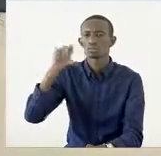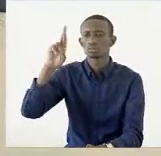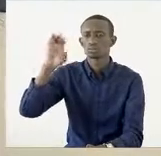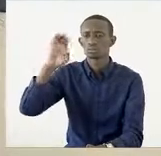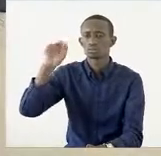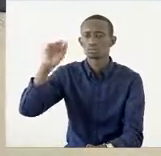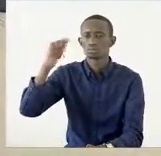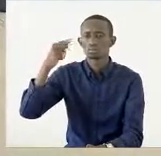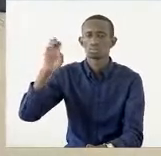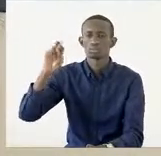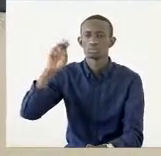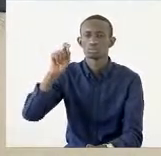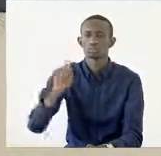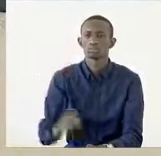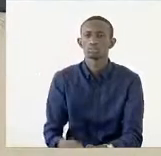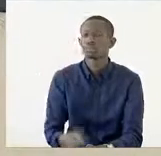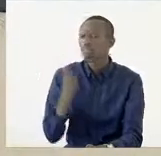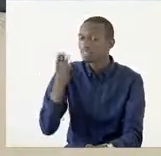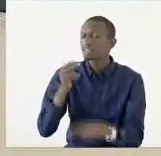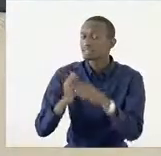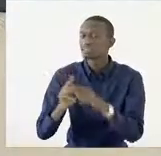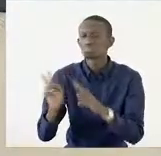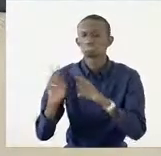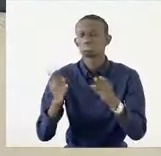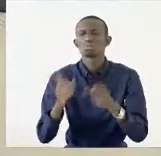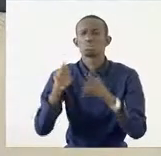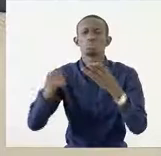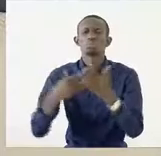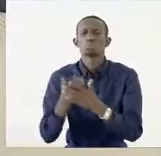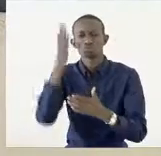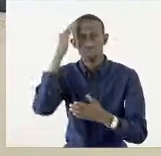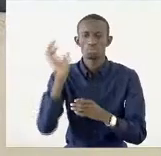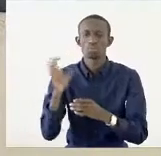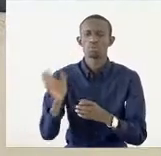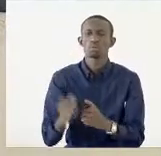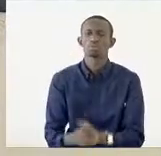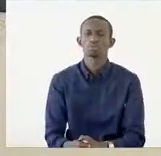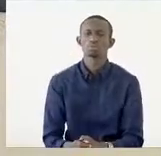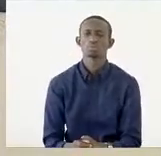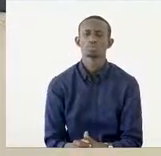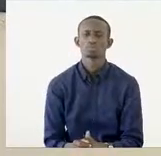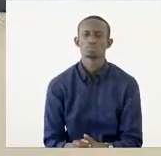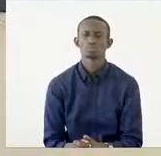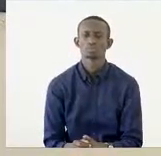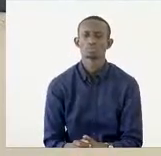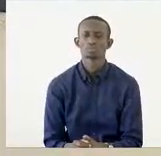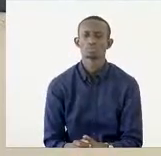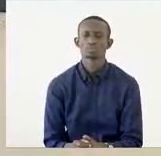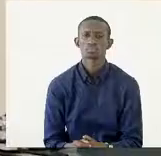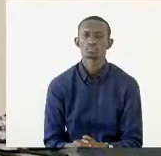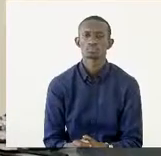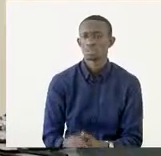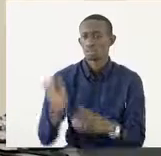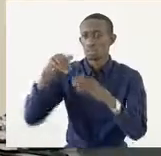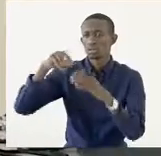This compound was common in aromatic aldehydes. So